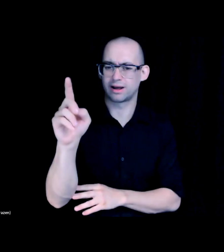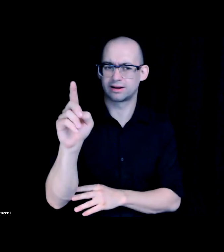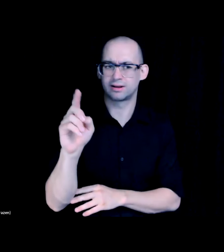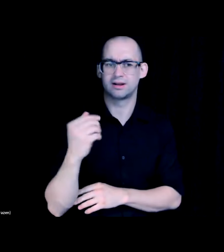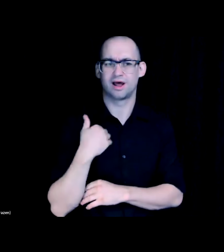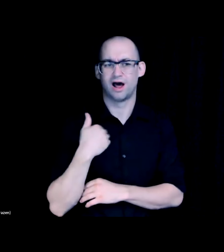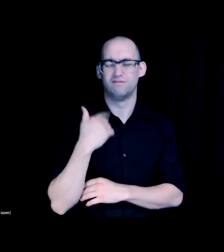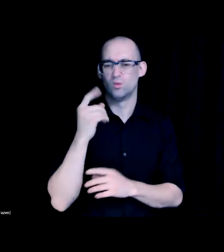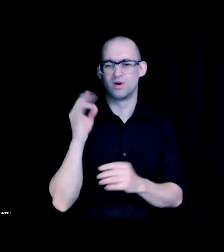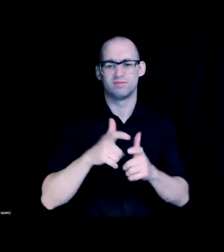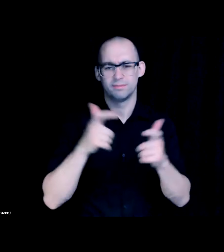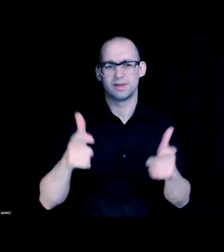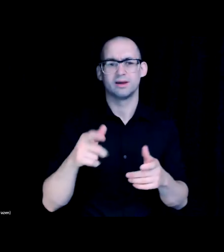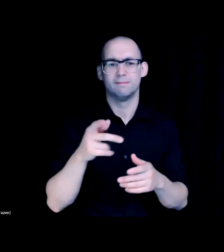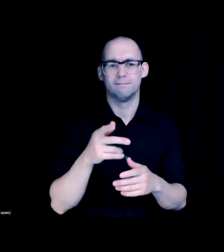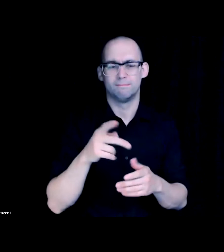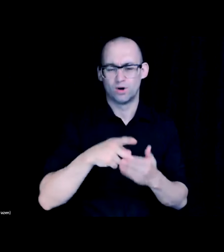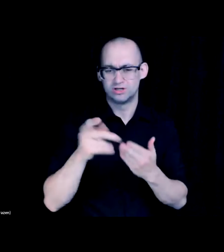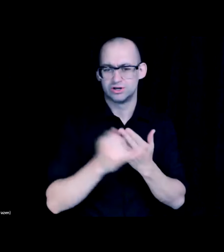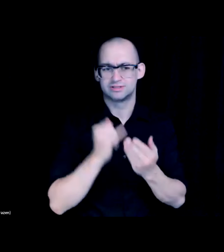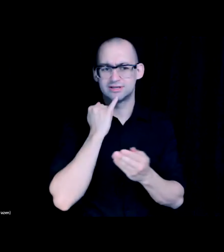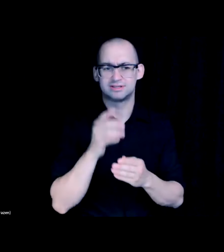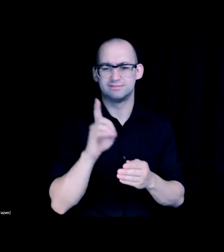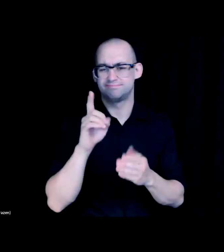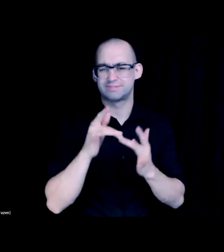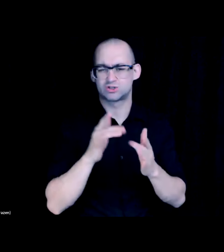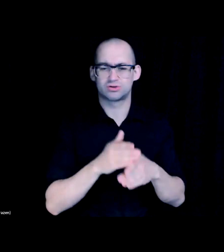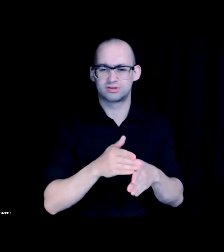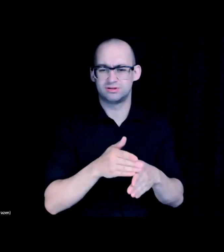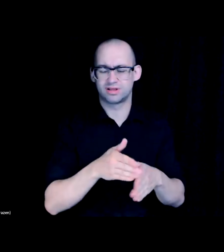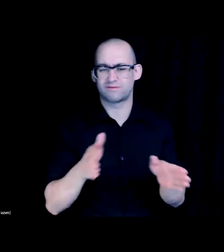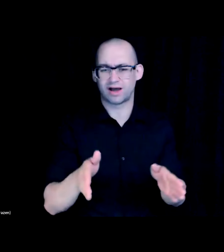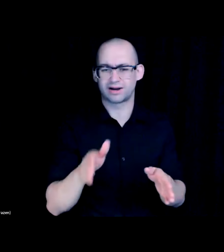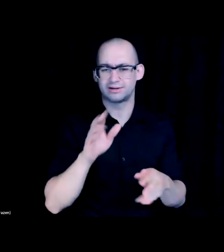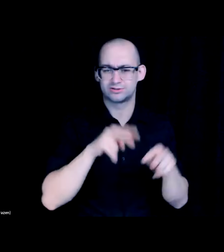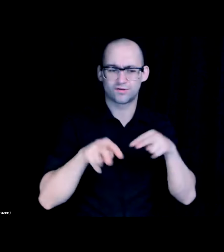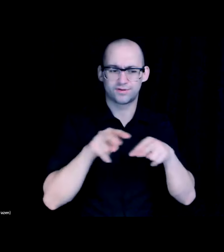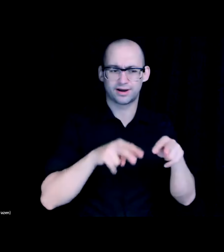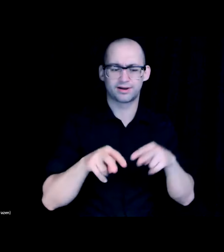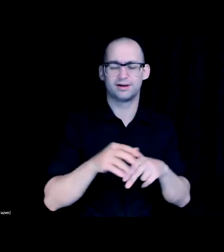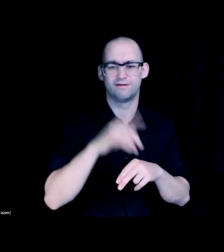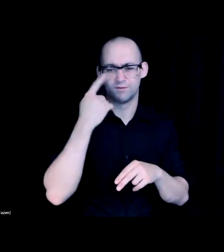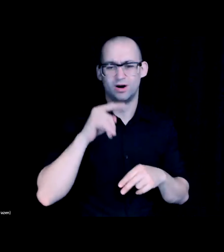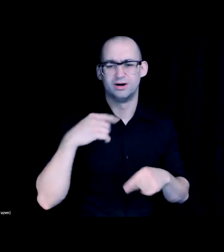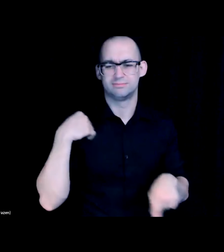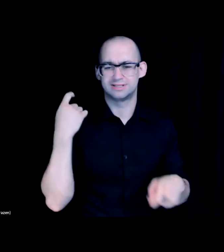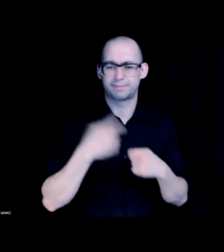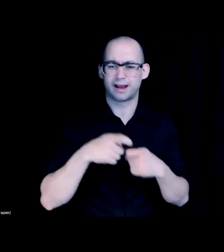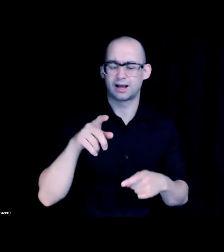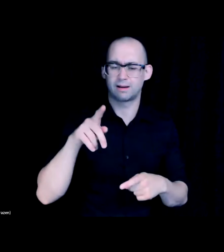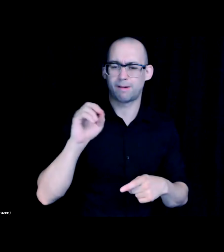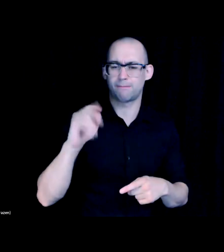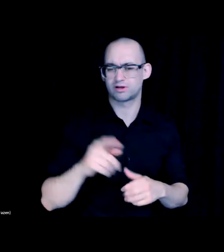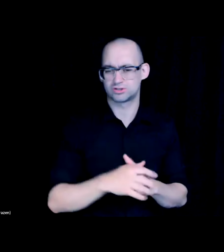first big projects was doing the digital divide survey for San Jose to Hispanic populations. And we did that